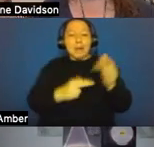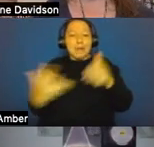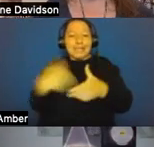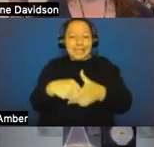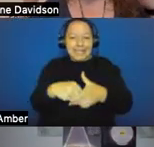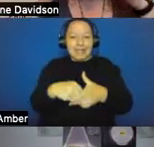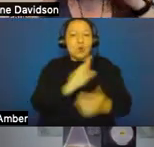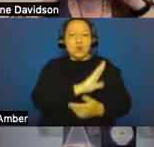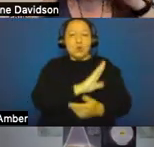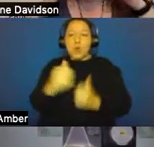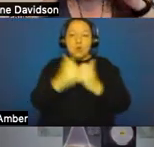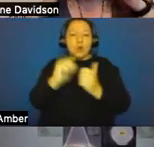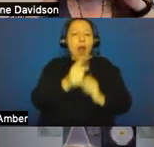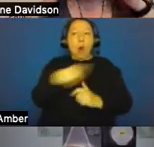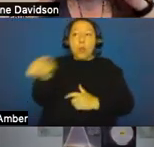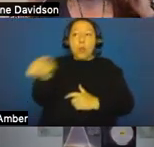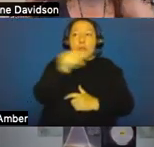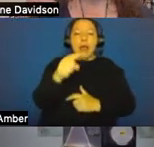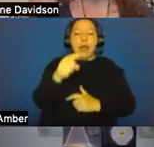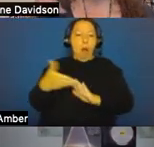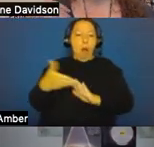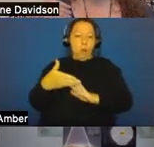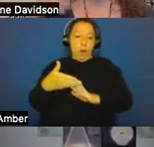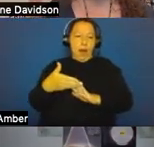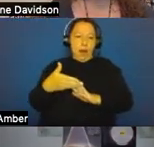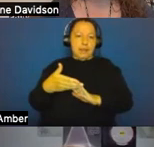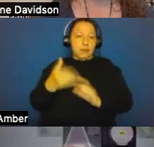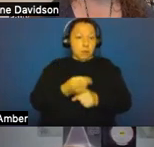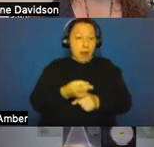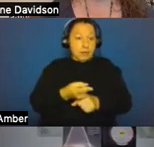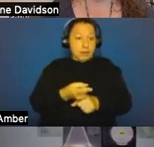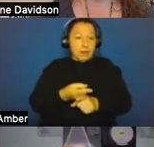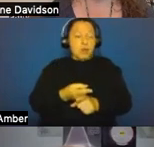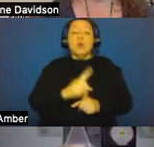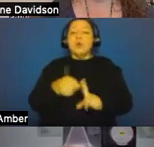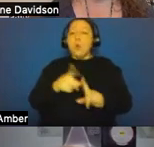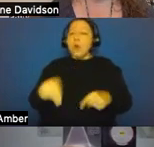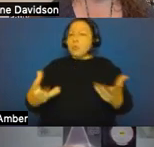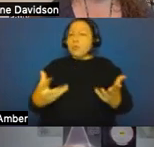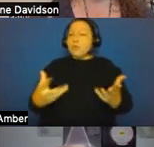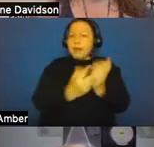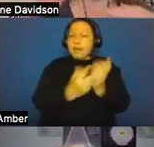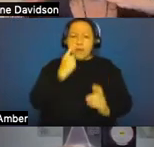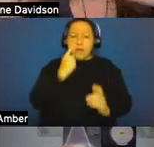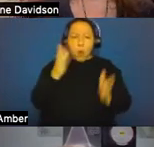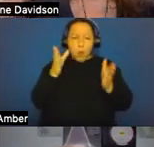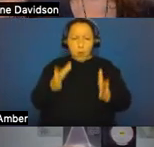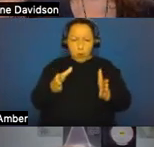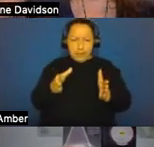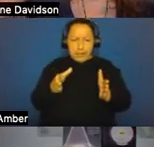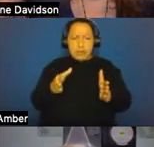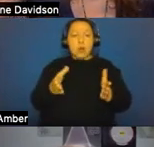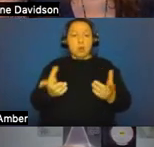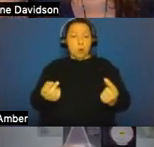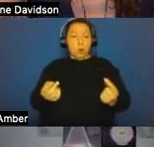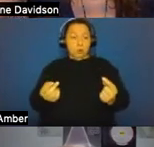right? So when you are providing advocacy to somebody, what we want to do